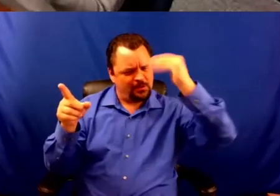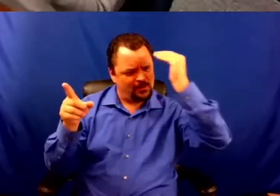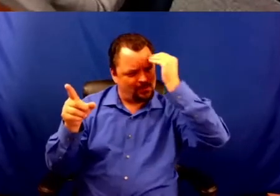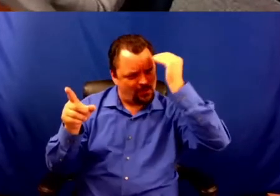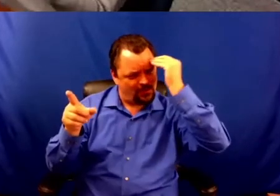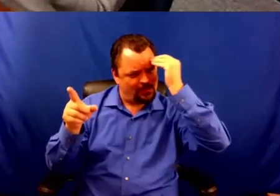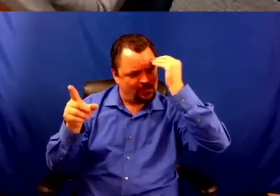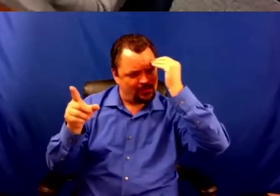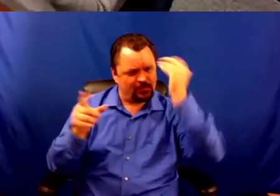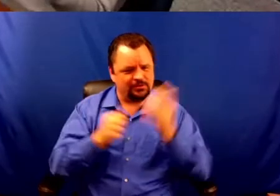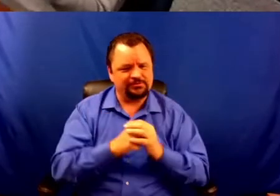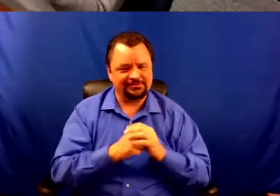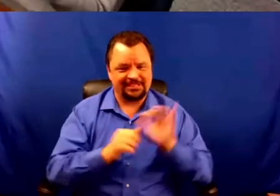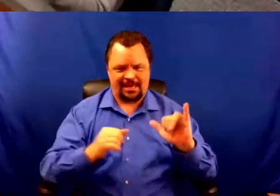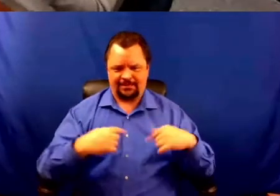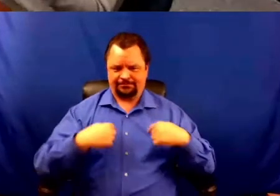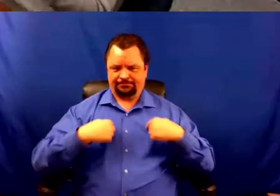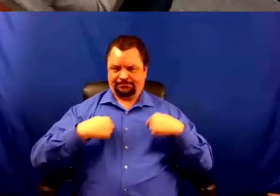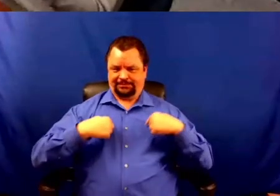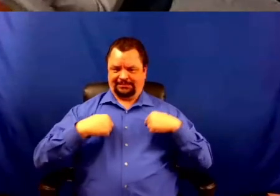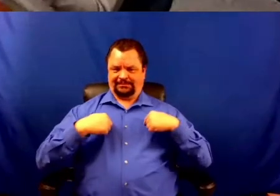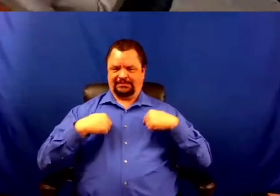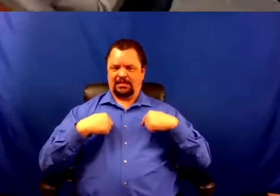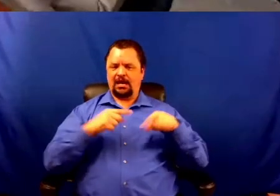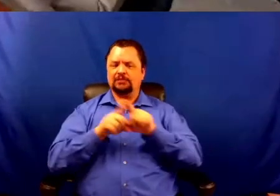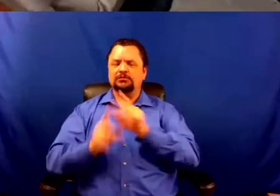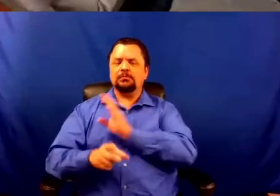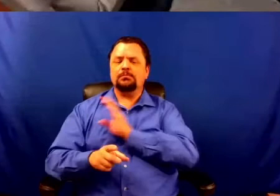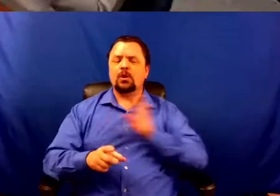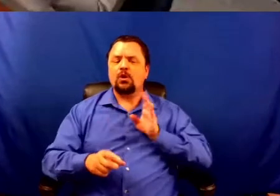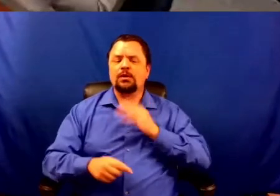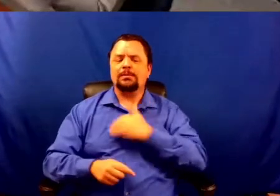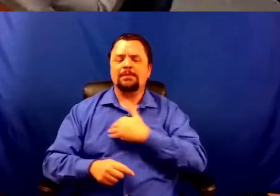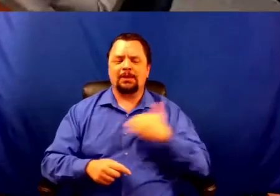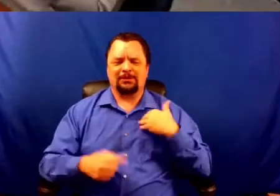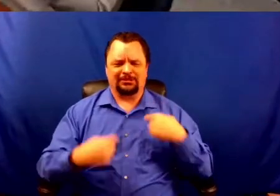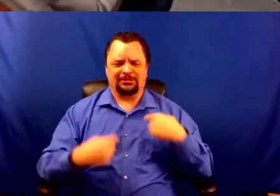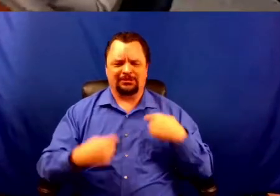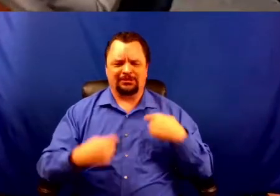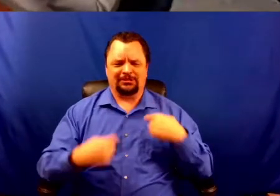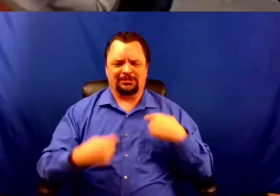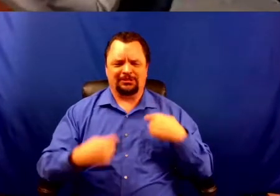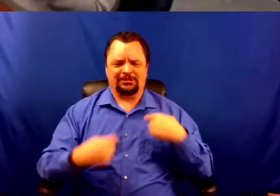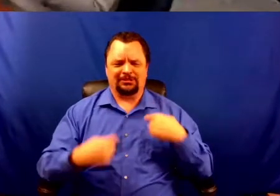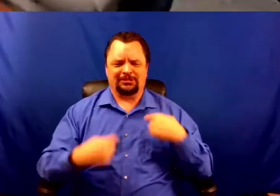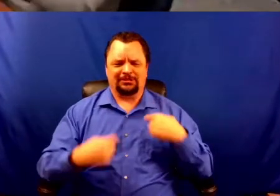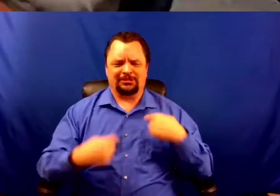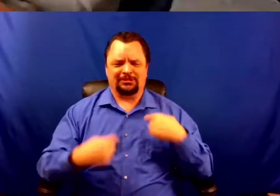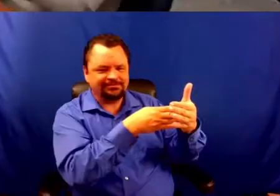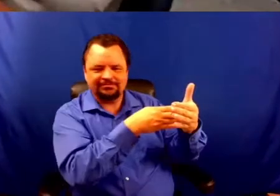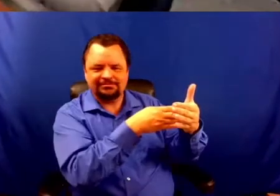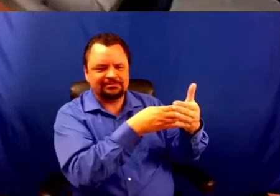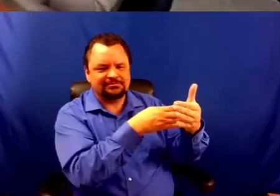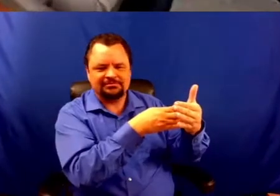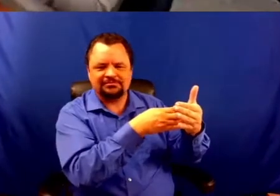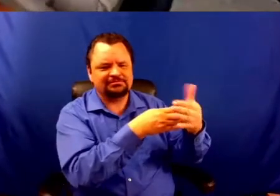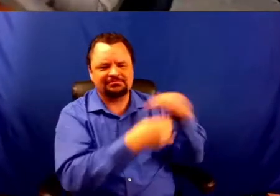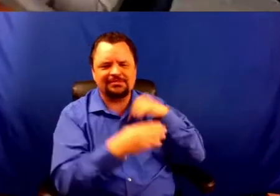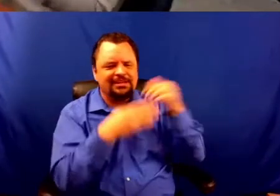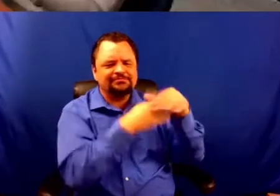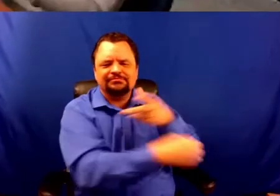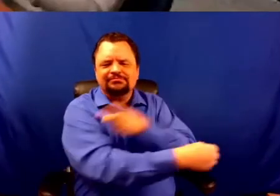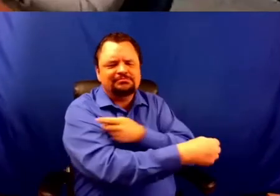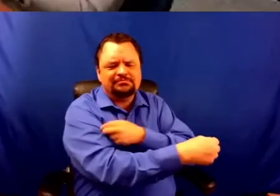that I, as a board member, I am not against at all anything that public health stands for. We are